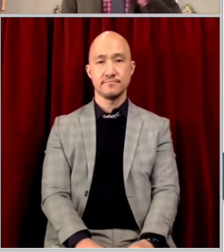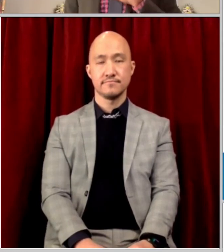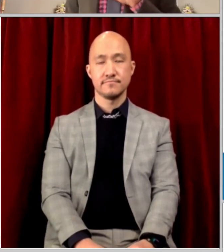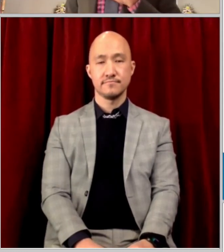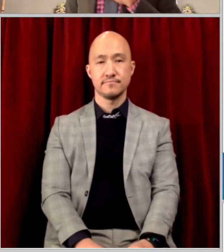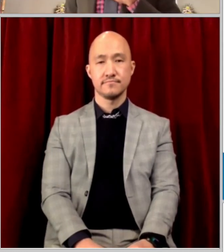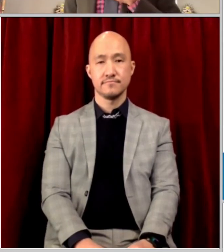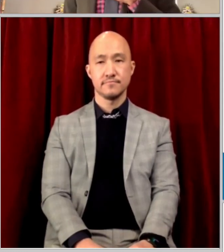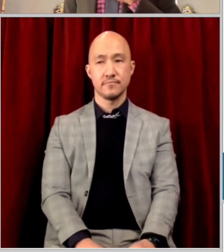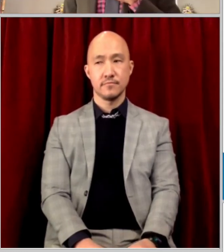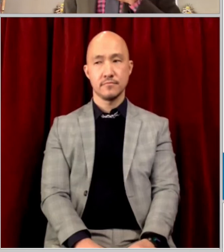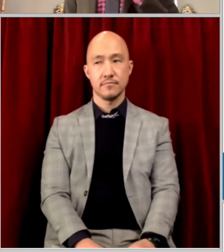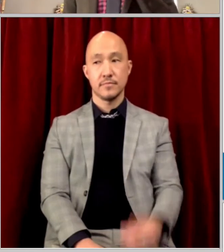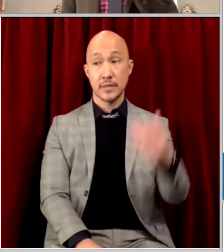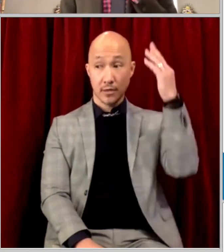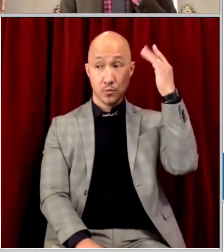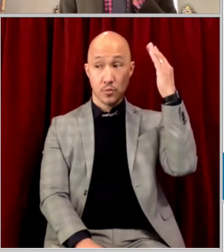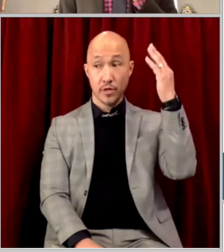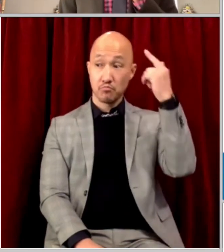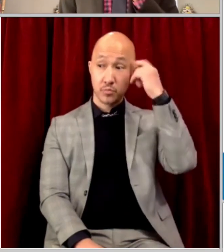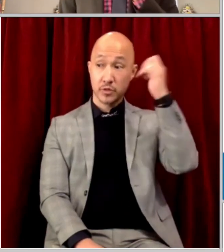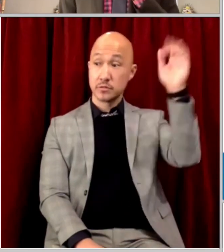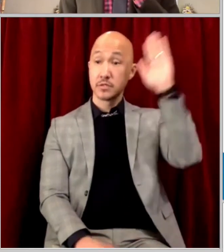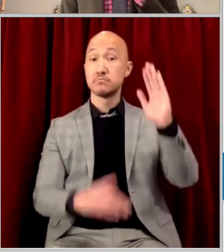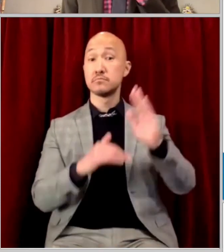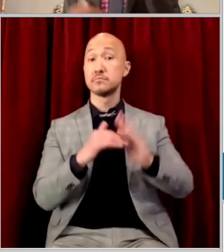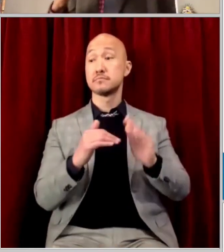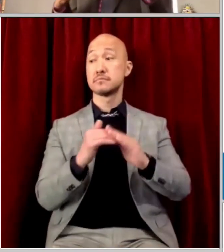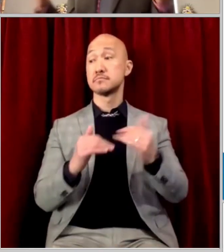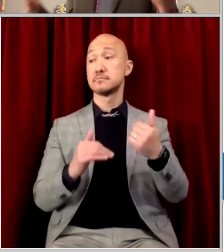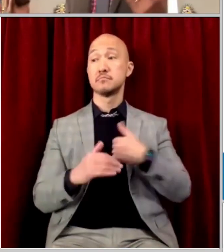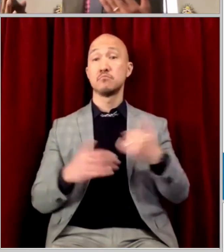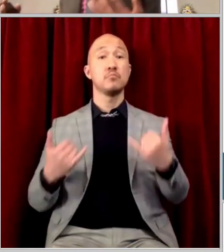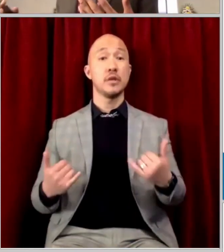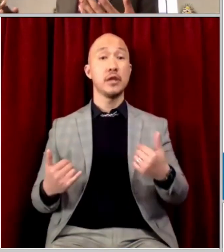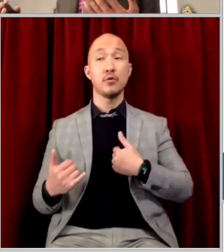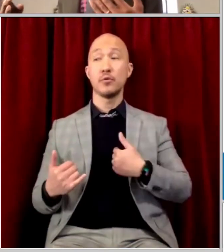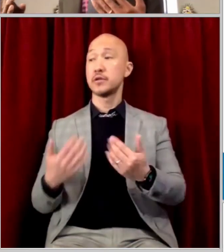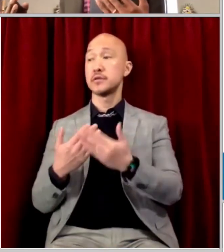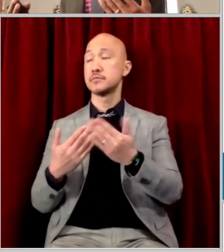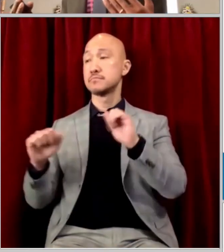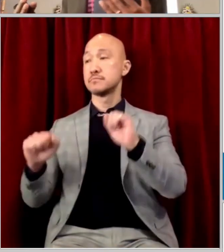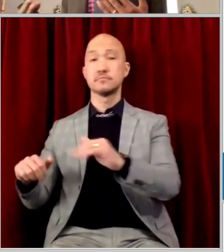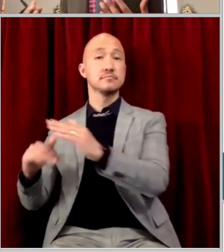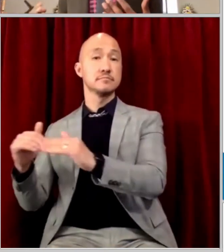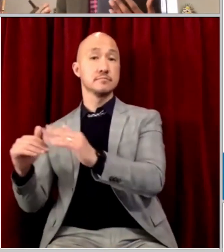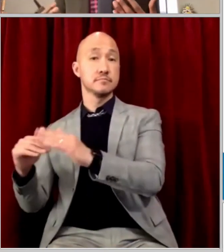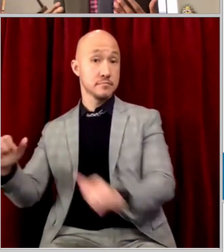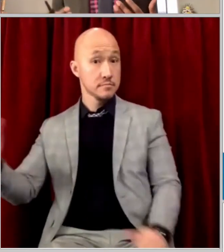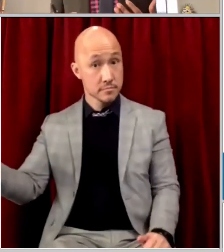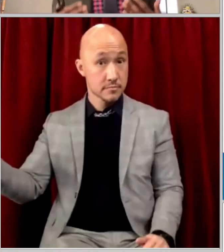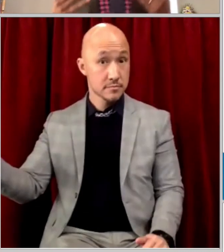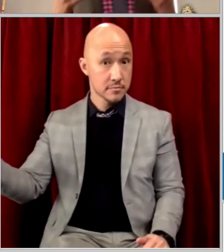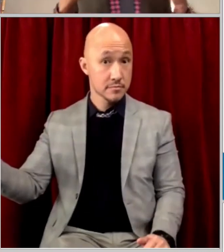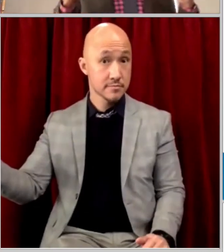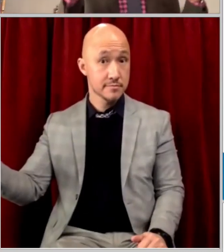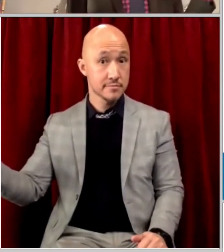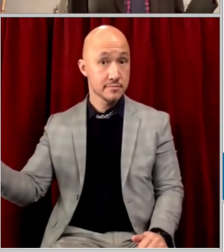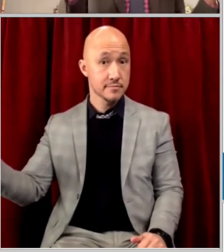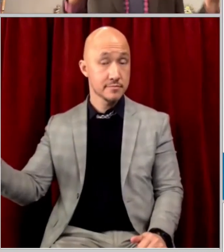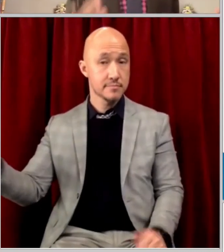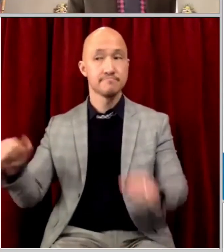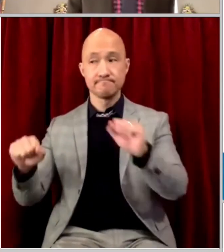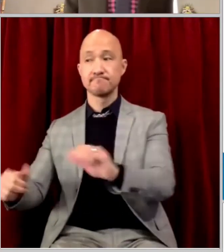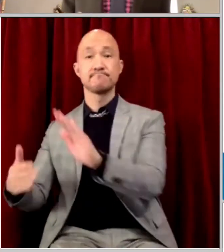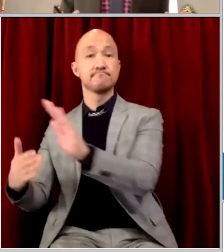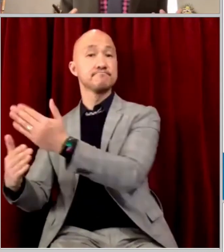God has given me. Because he's comforted me by showing me all his mercy, right? And his grace. And so now I'm able to share